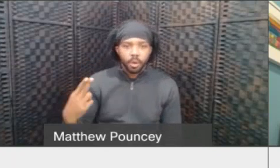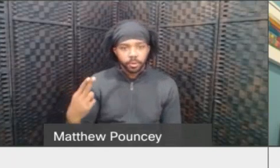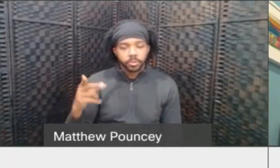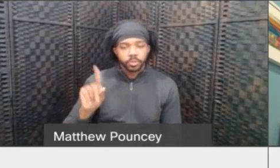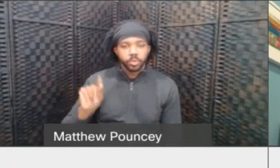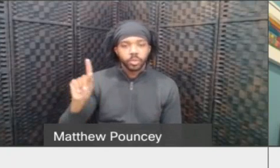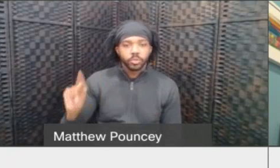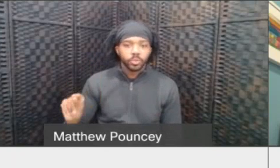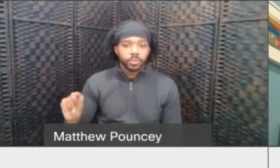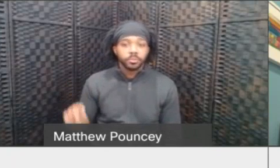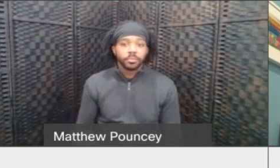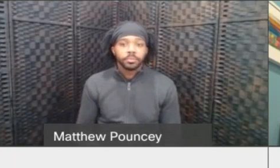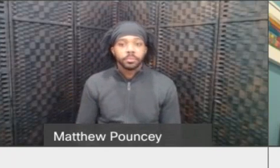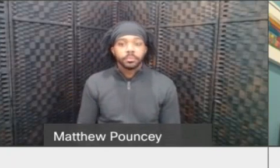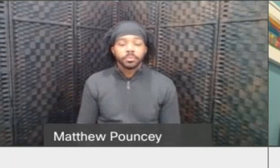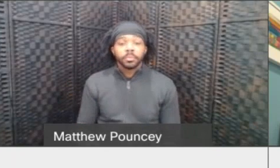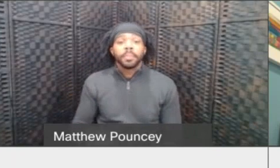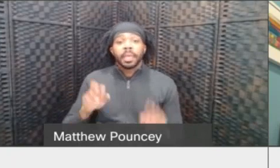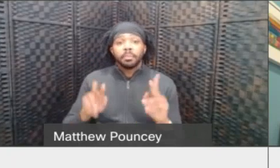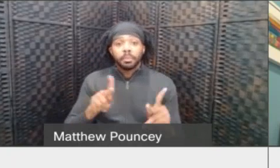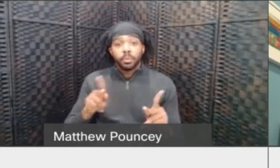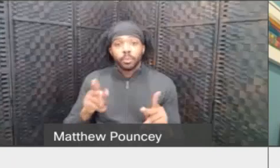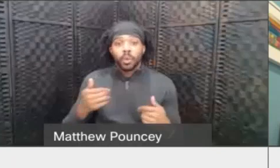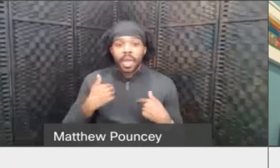People with chronic health conditions,